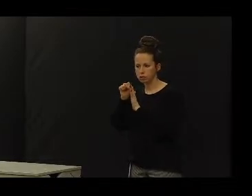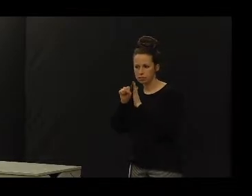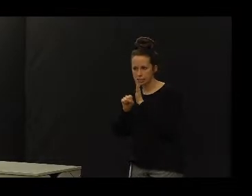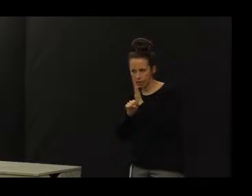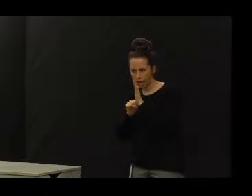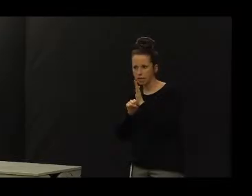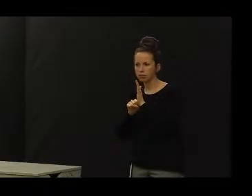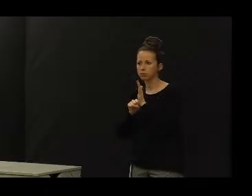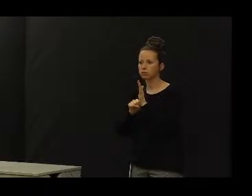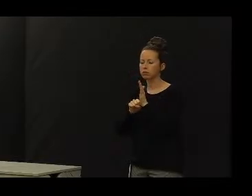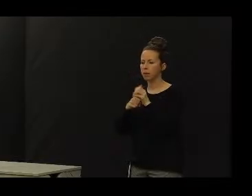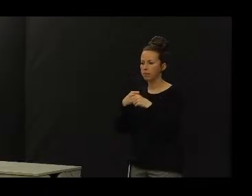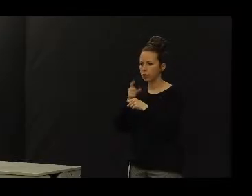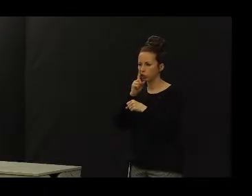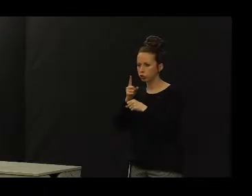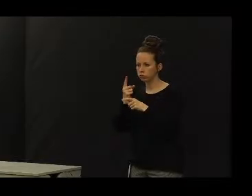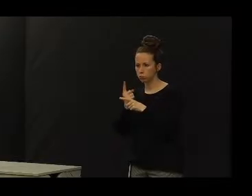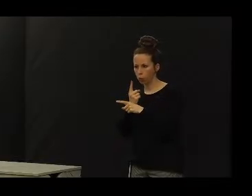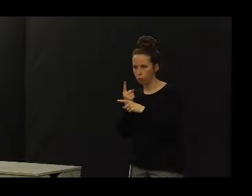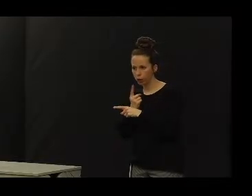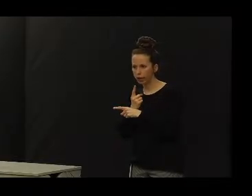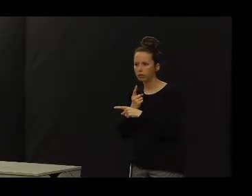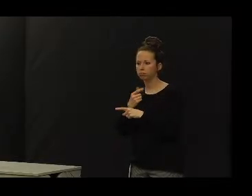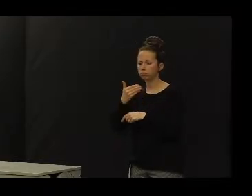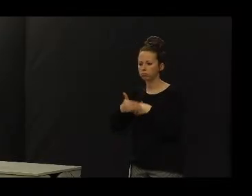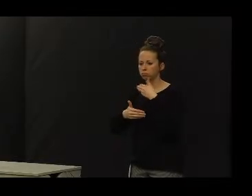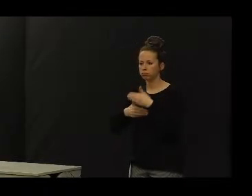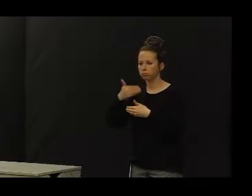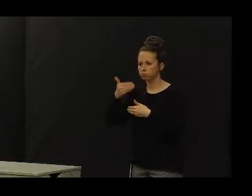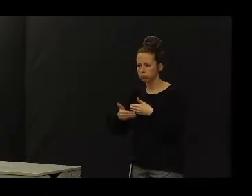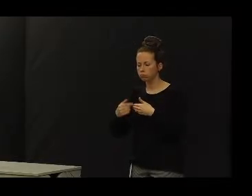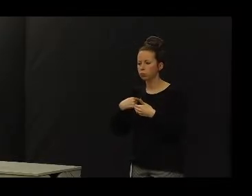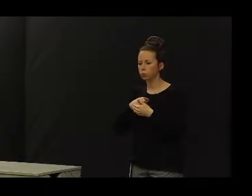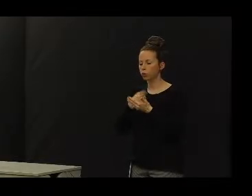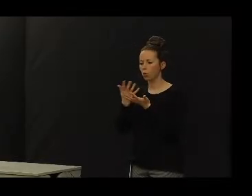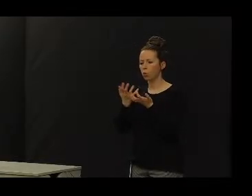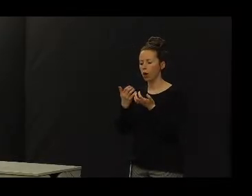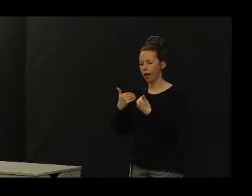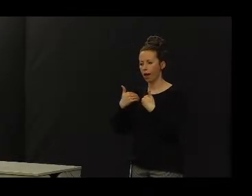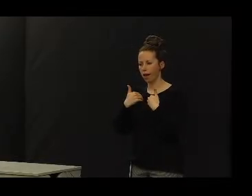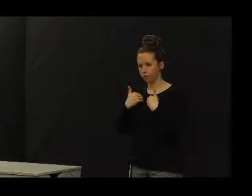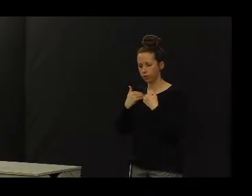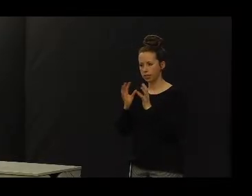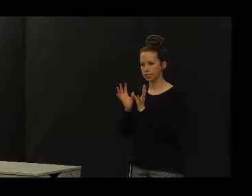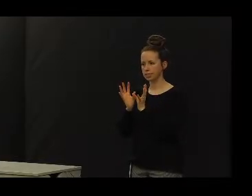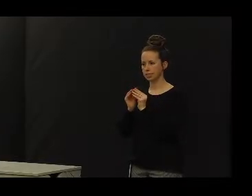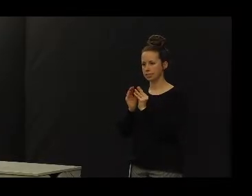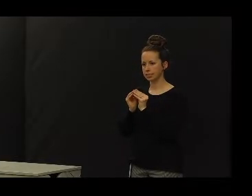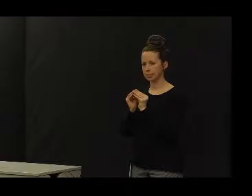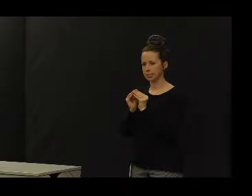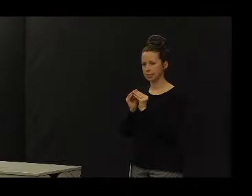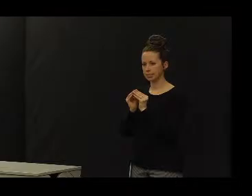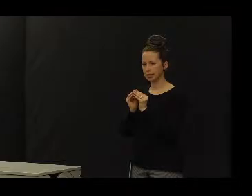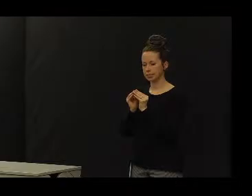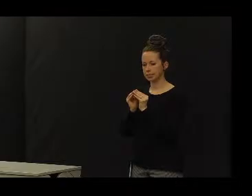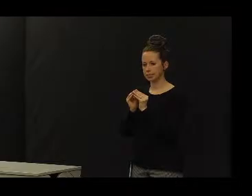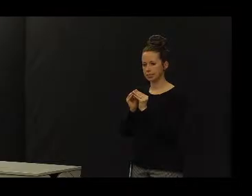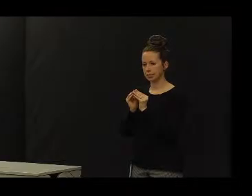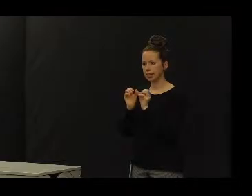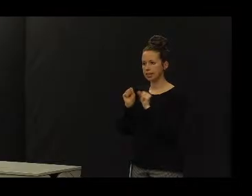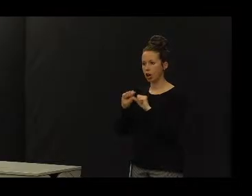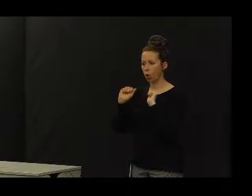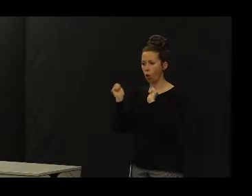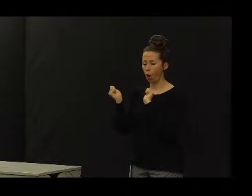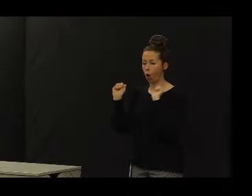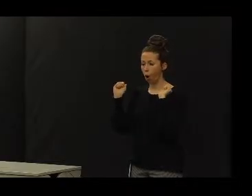in the right manners. And so we were wanting to have a session where we could all come